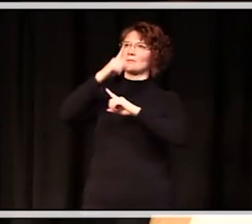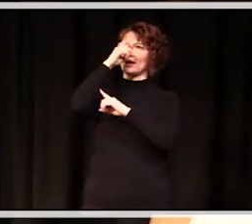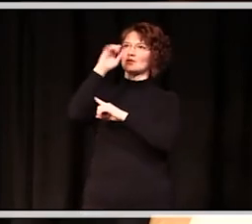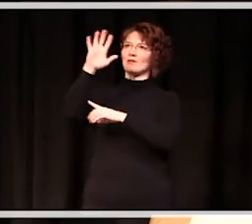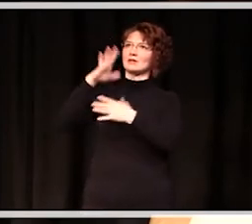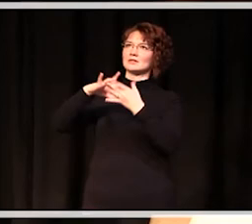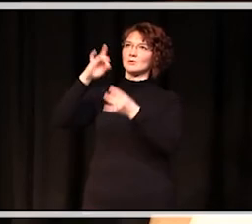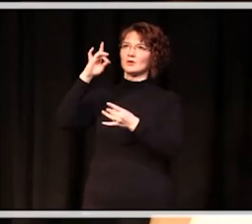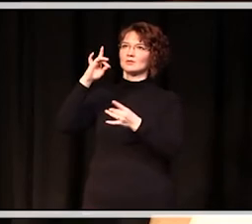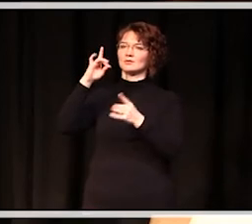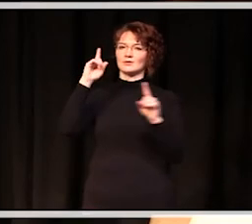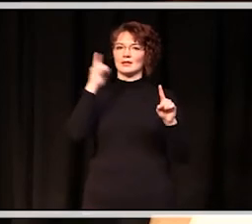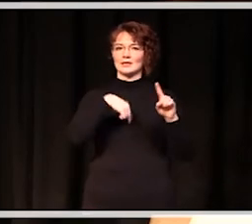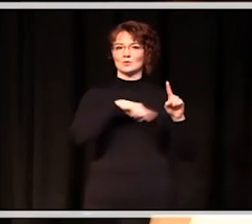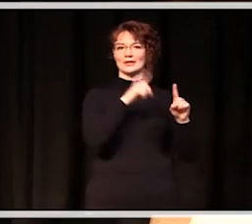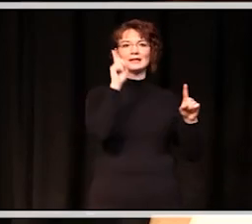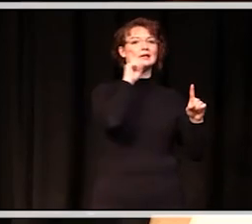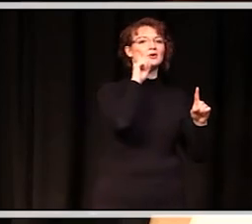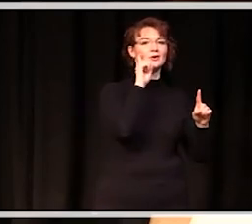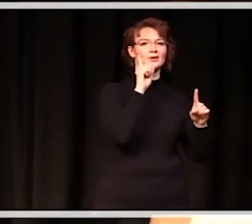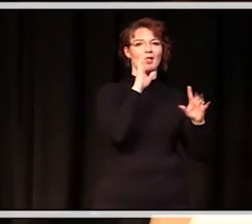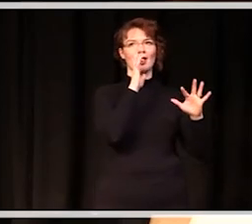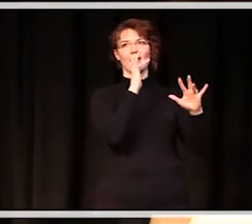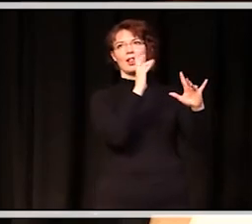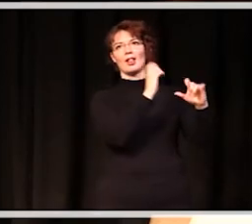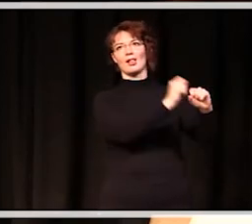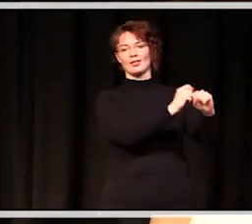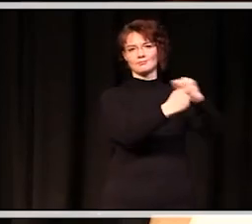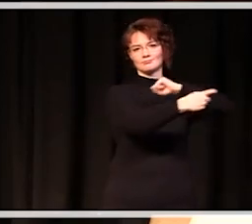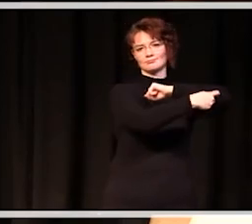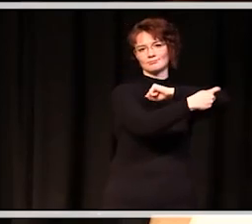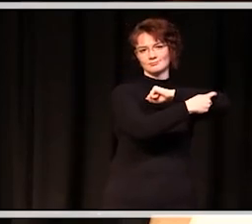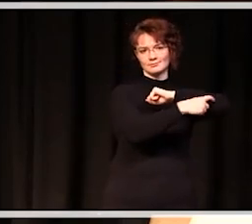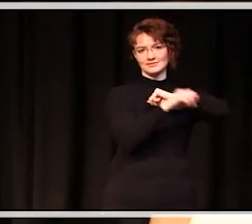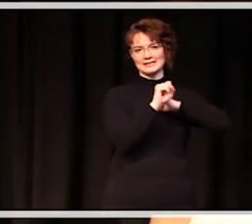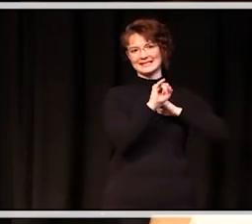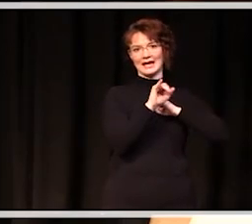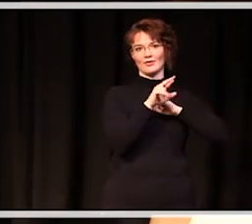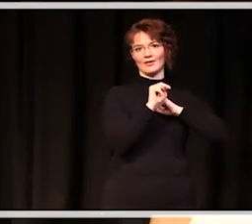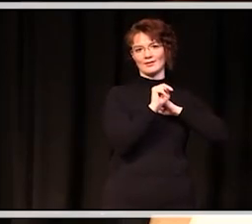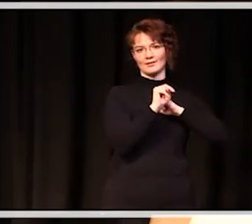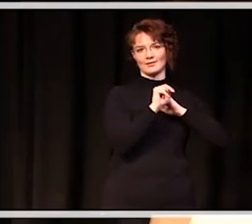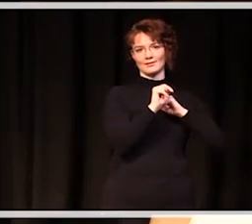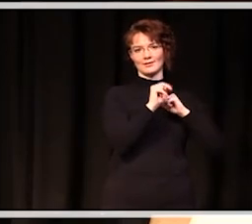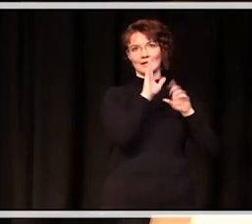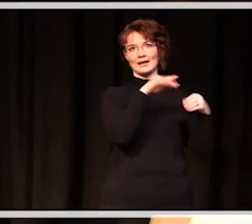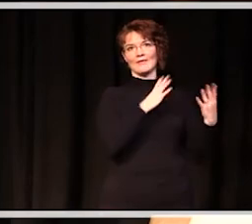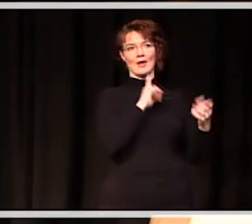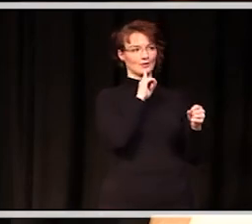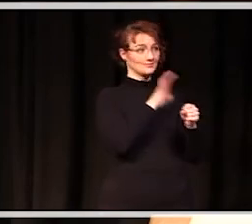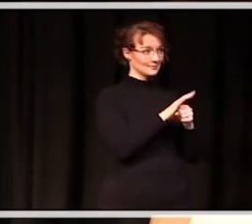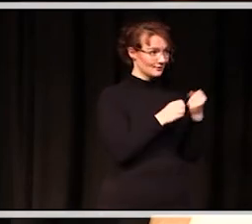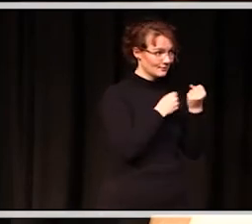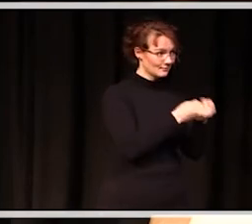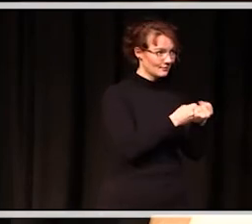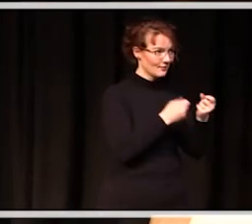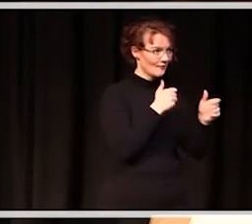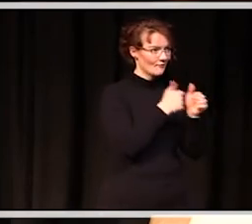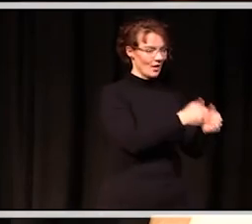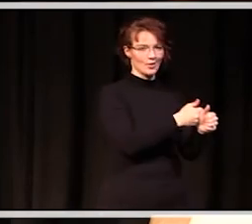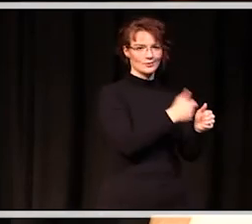by the siren's call and then tempted to give our allegiance to someone who it doesn't belong to. That's the first one. Here's the second